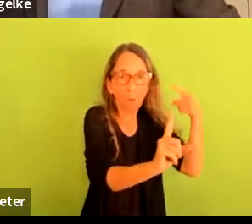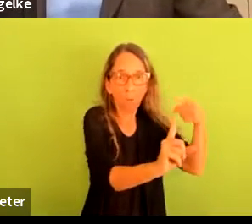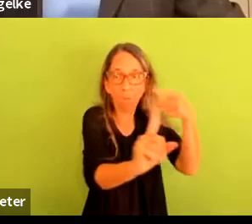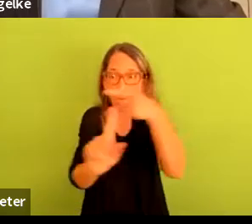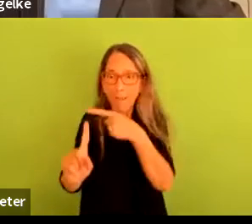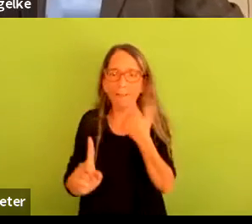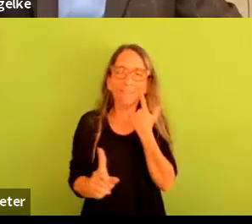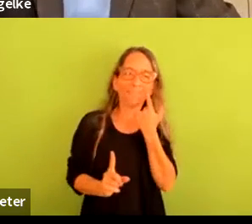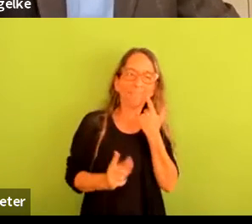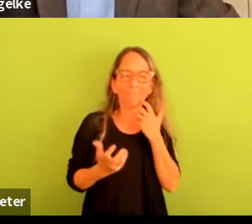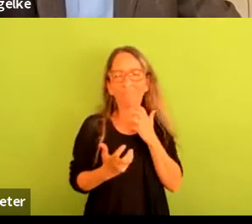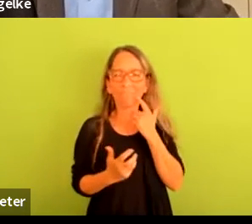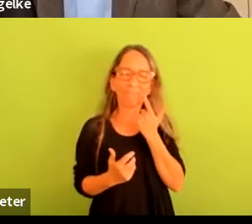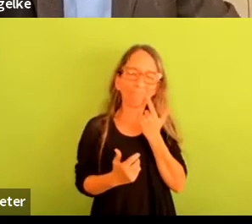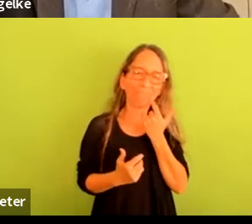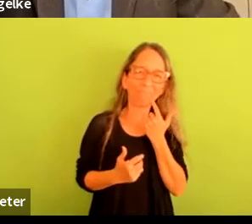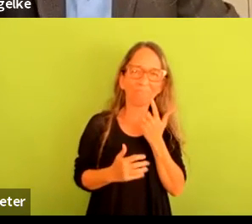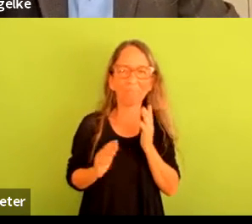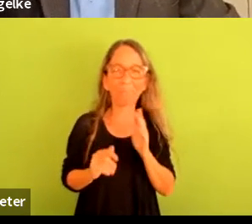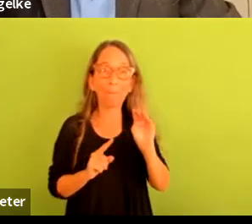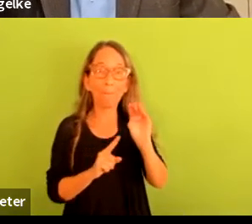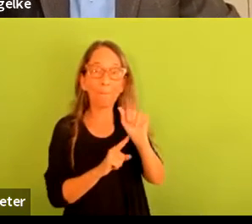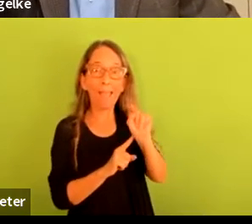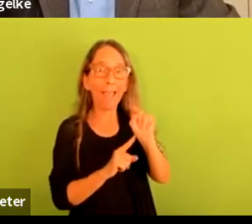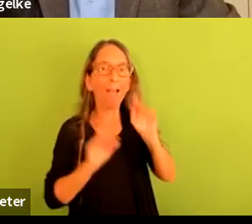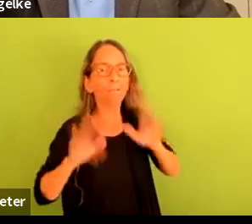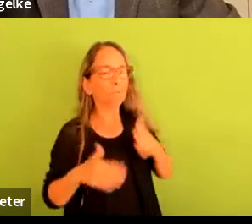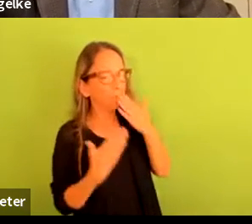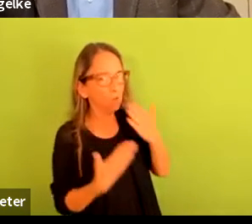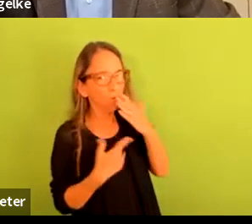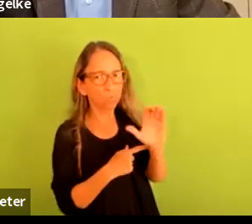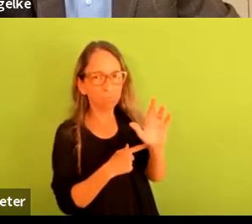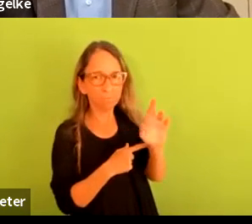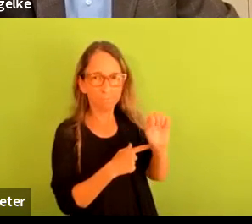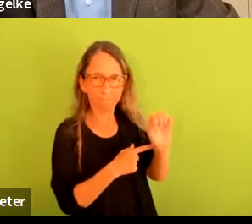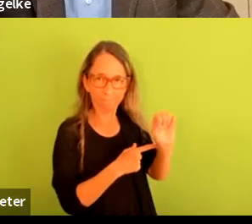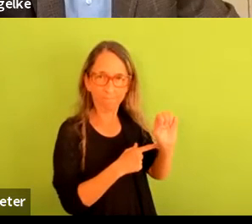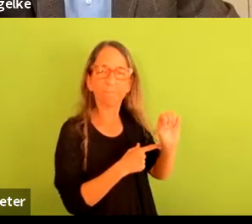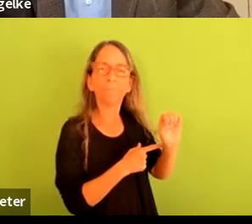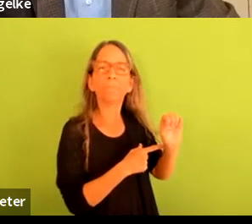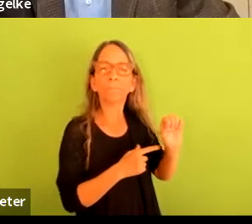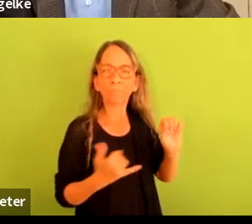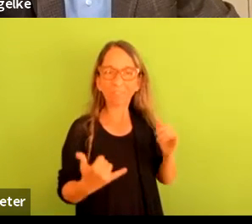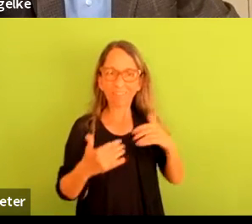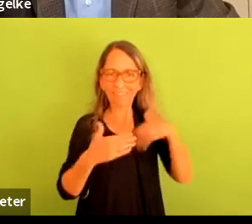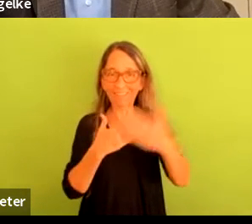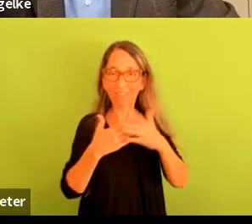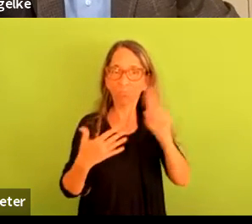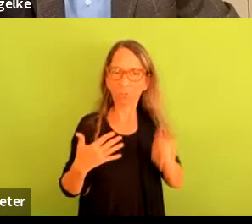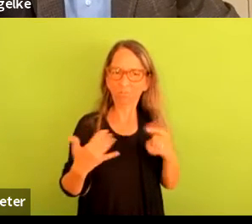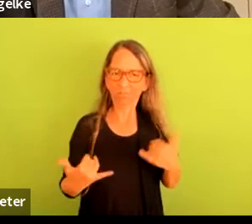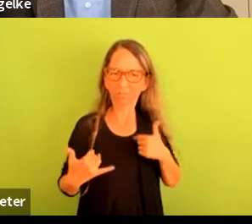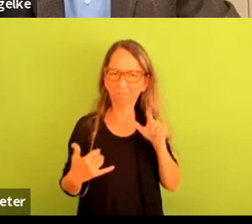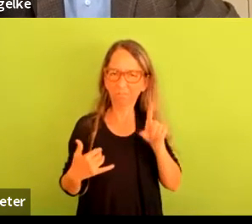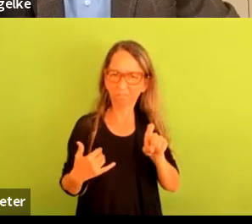great. Okay, thank you, Chris. So the next question I have for the panel here is, this is a question for Christina